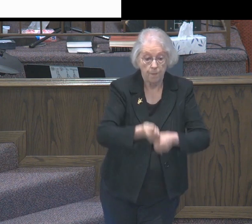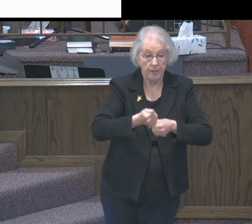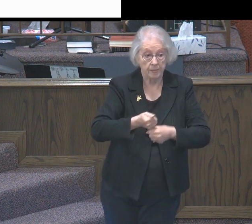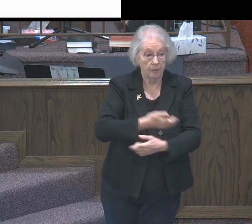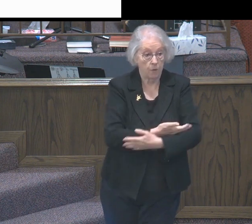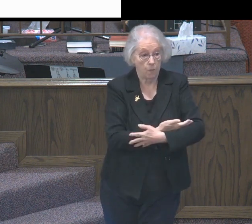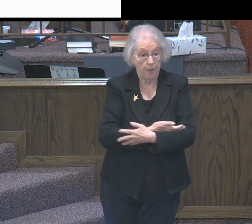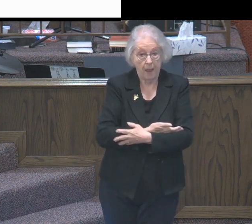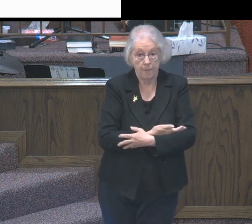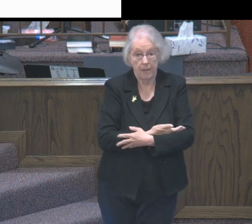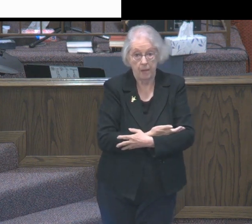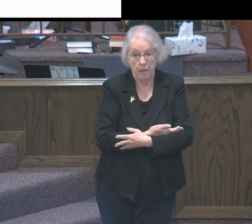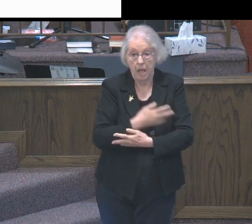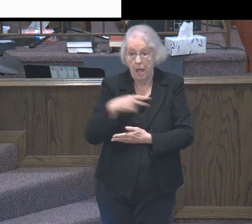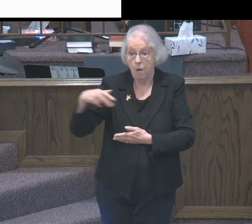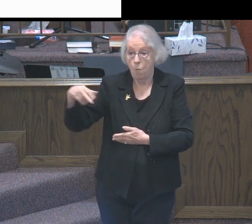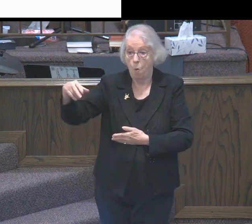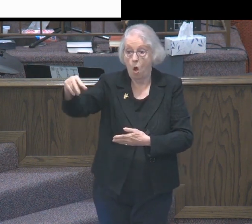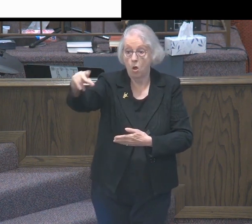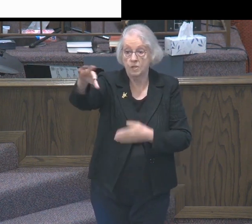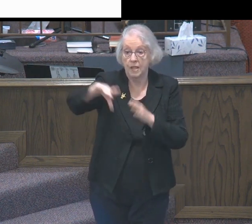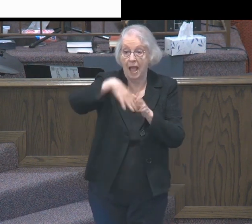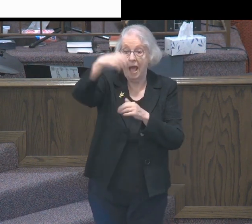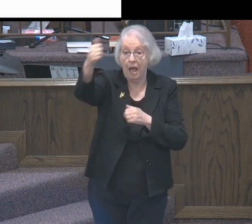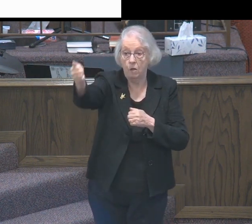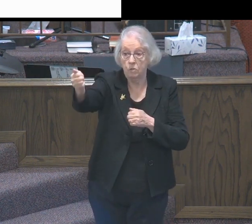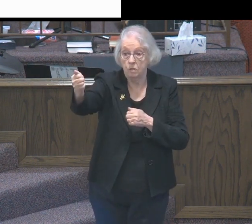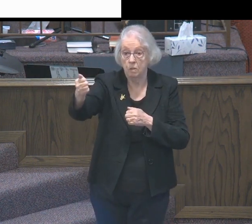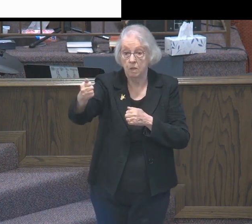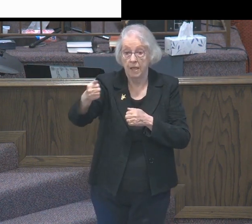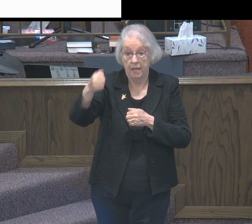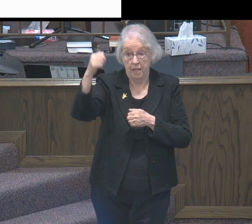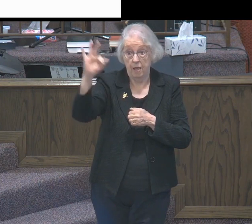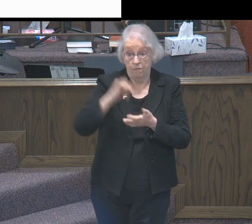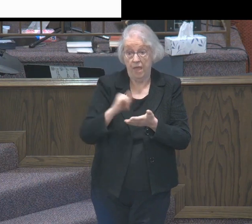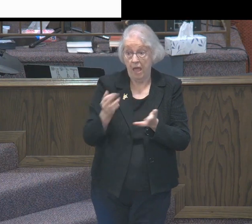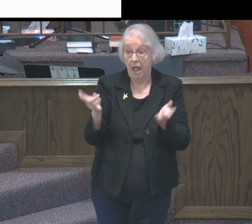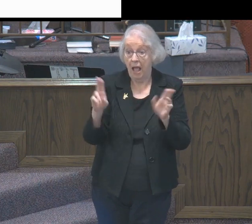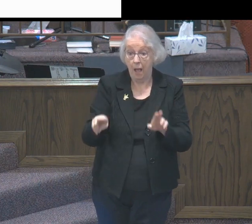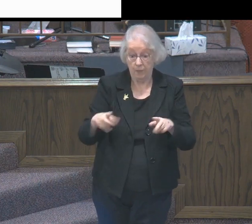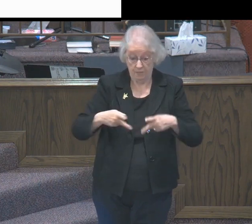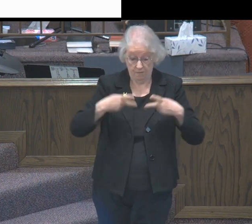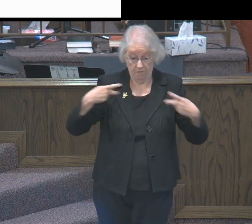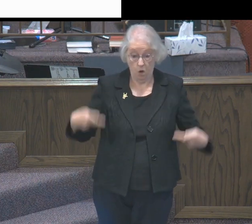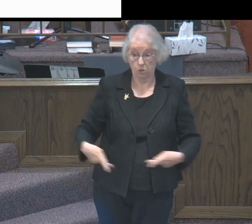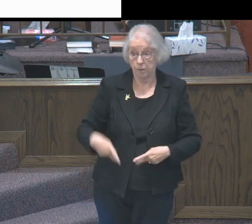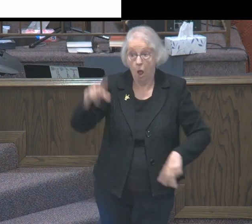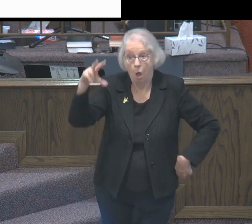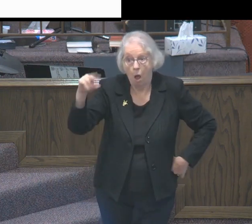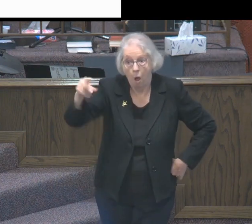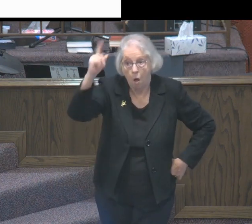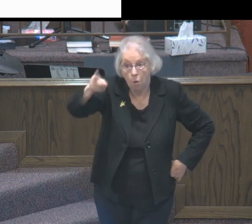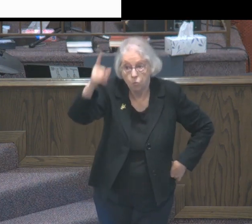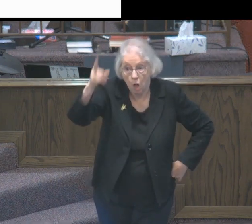drawing attention to that, I'm saying, but when that just happened, the Pharisee or the scribe at the podium would